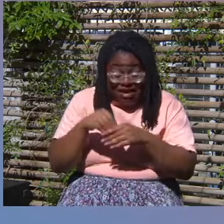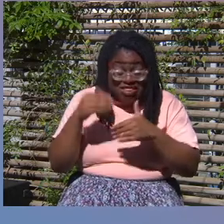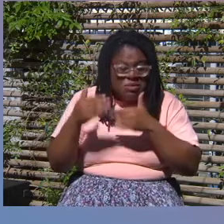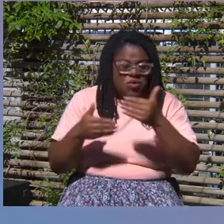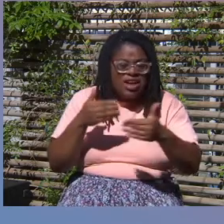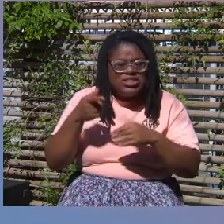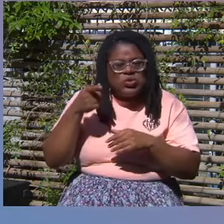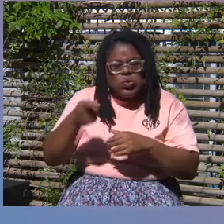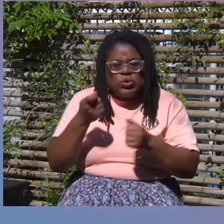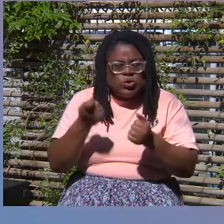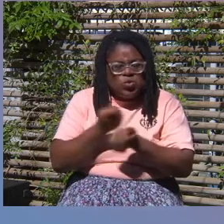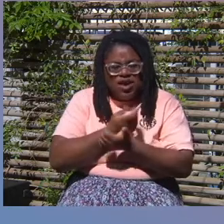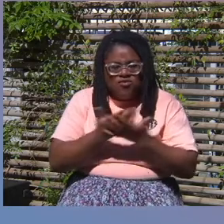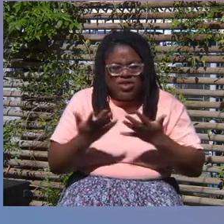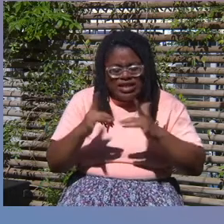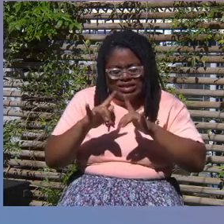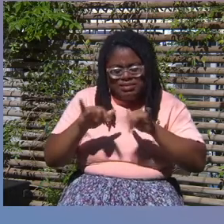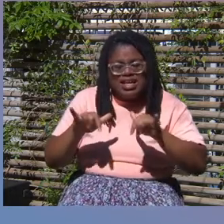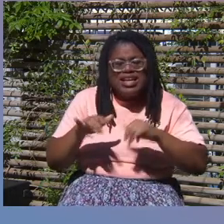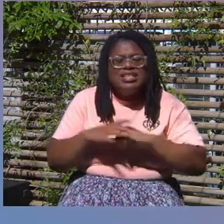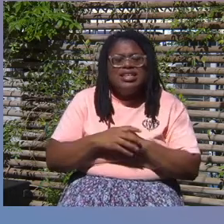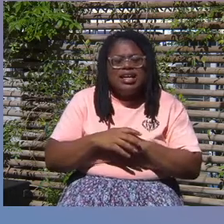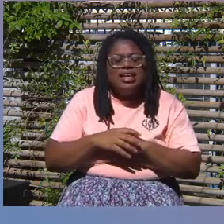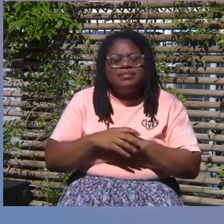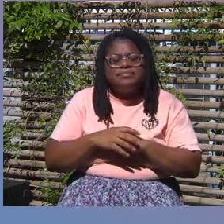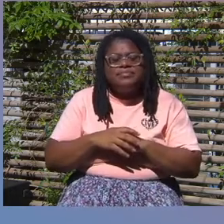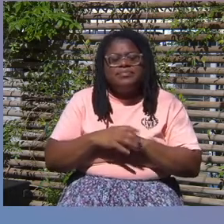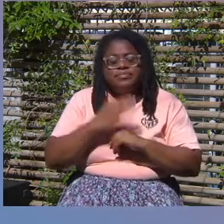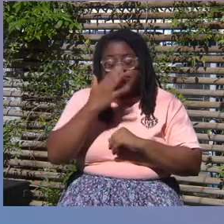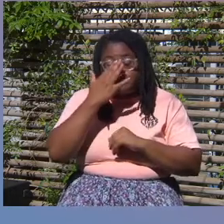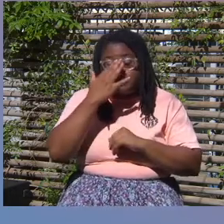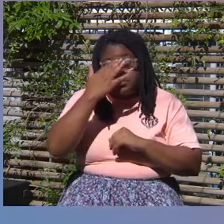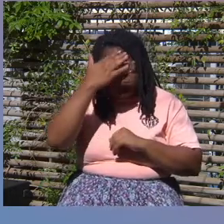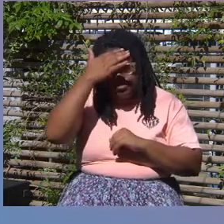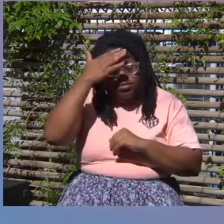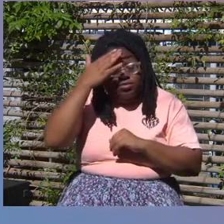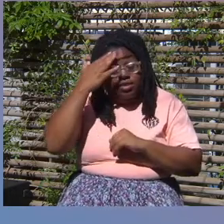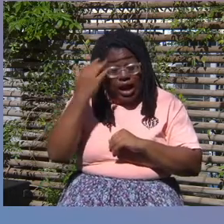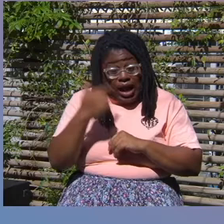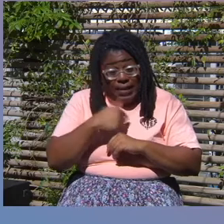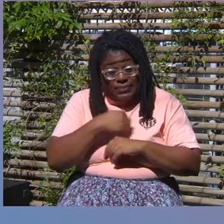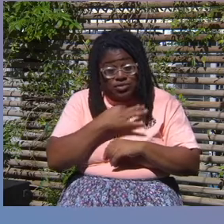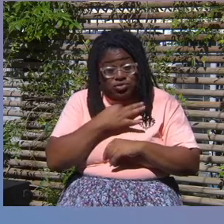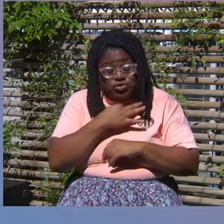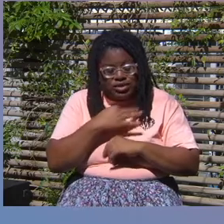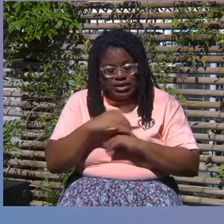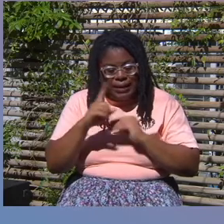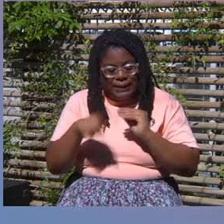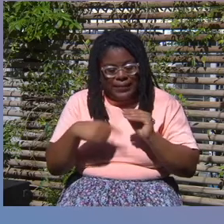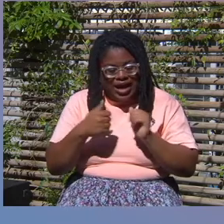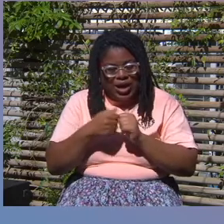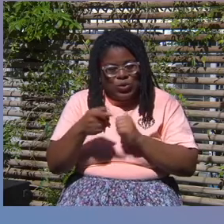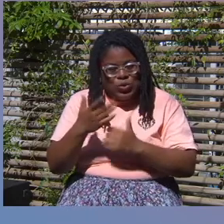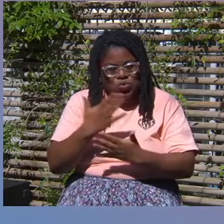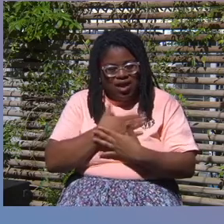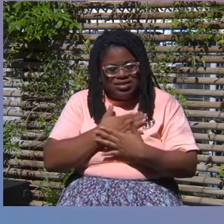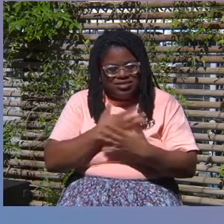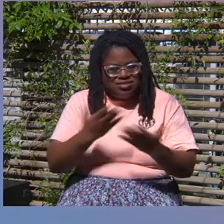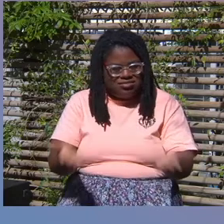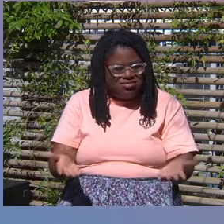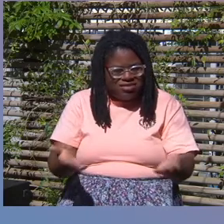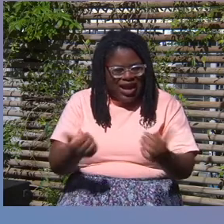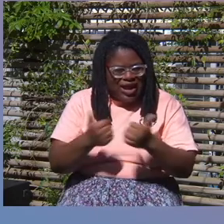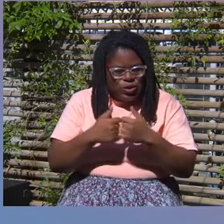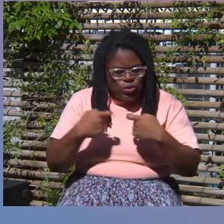process. You're doing all the things simultaneously. I'm equally curious about how you rest, how